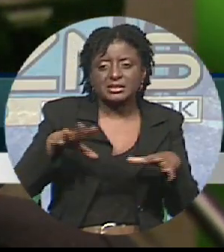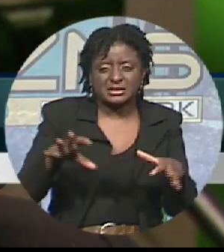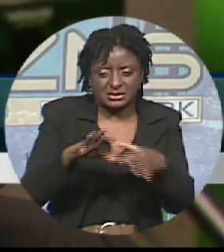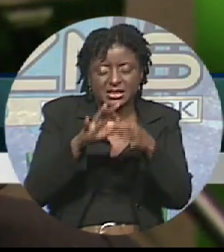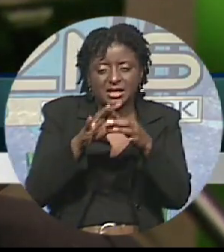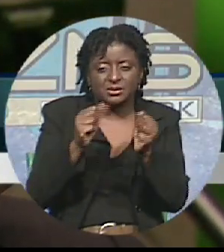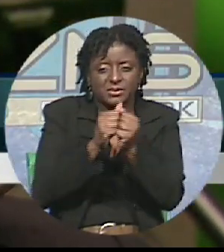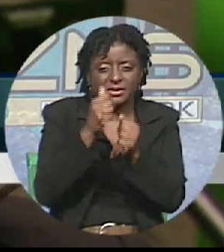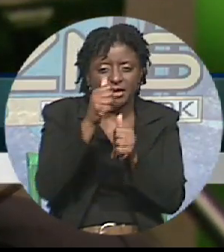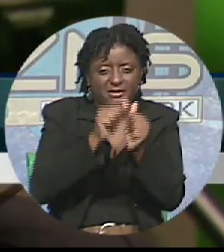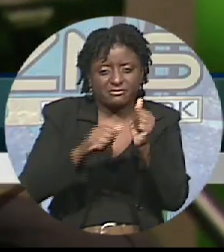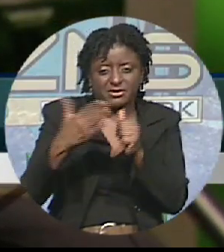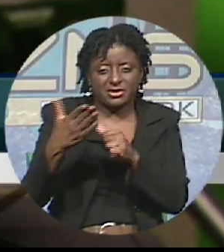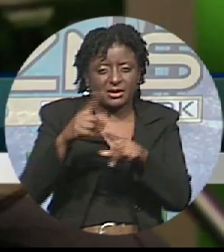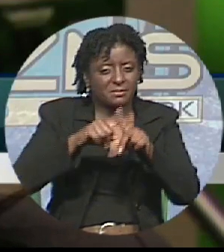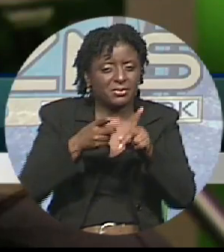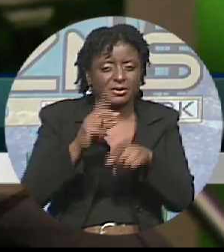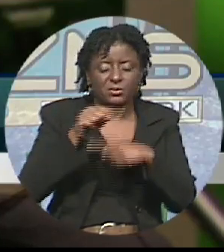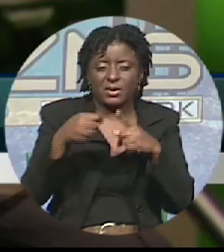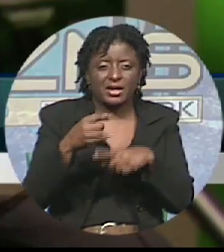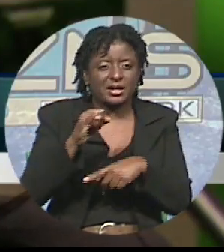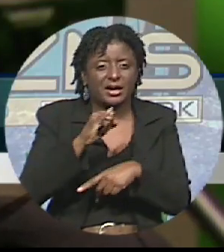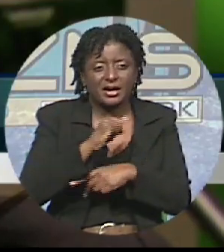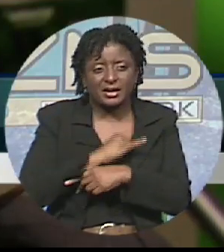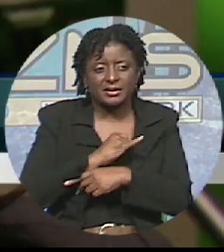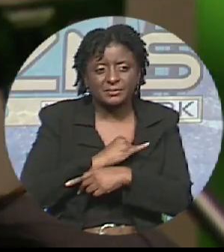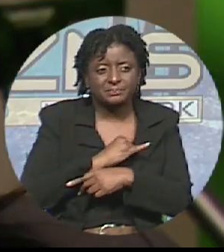But when I